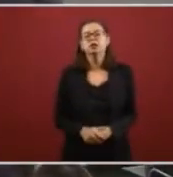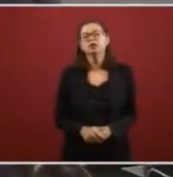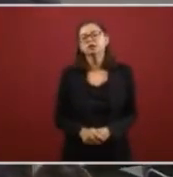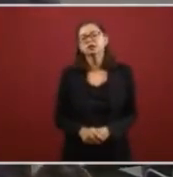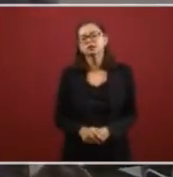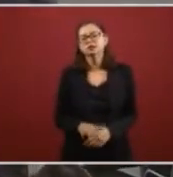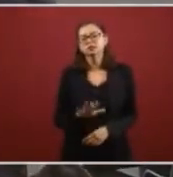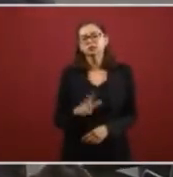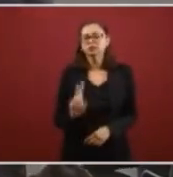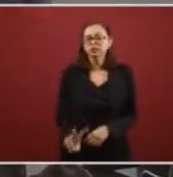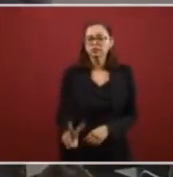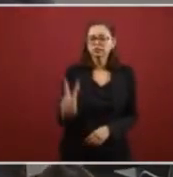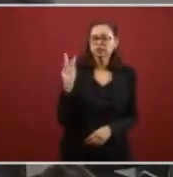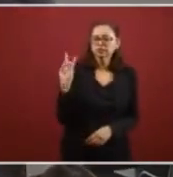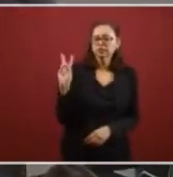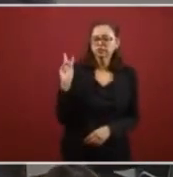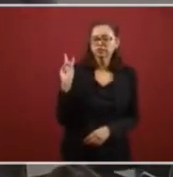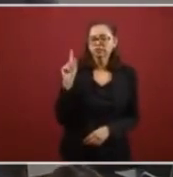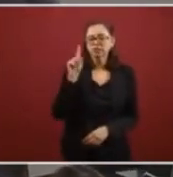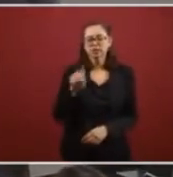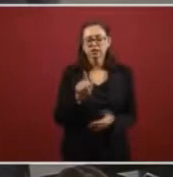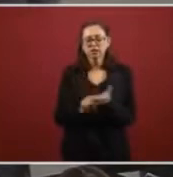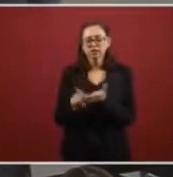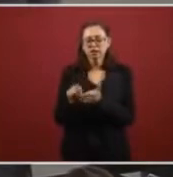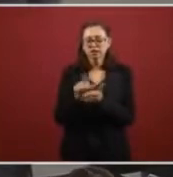Last Friday,